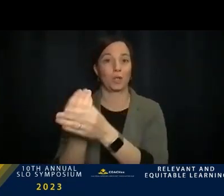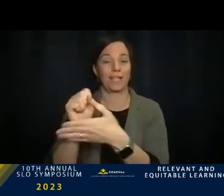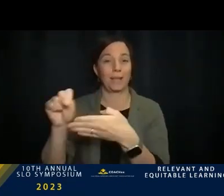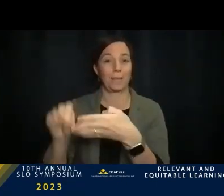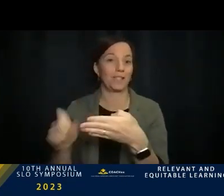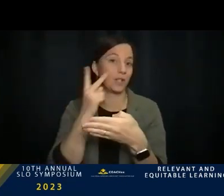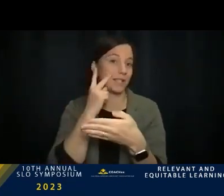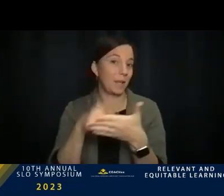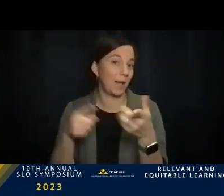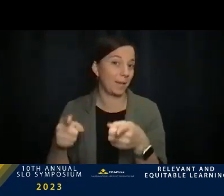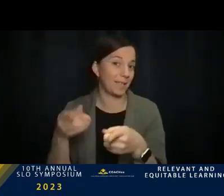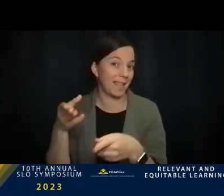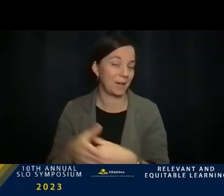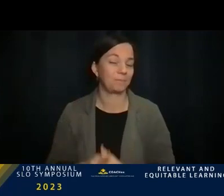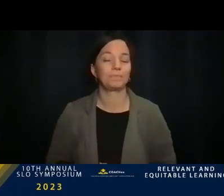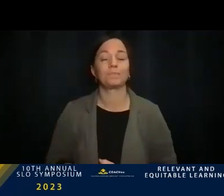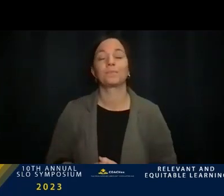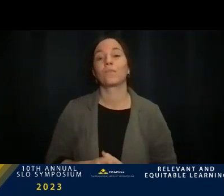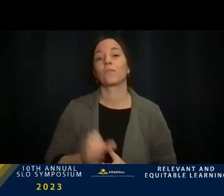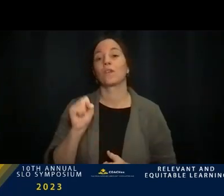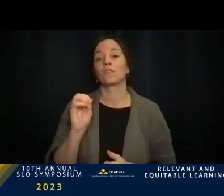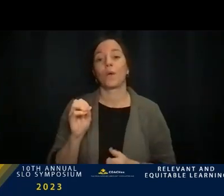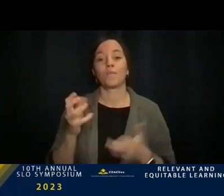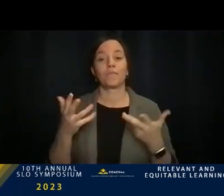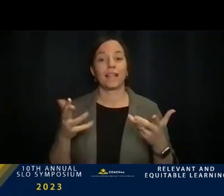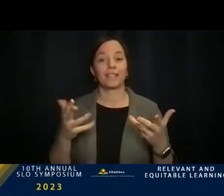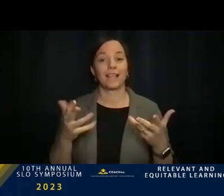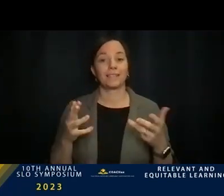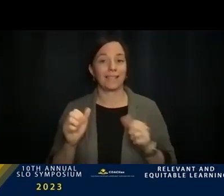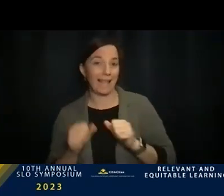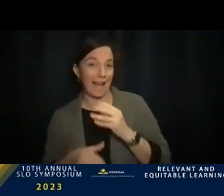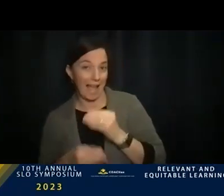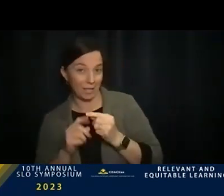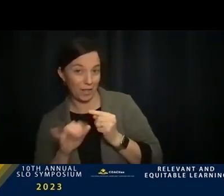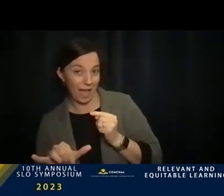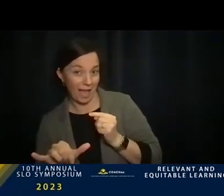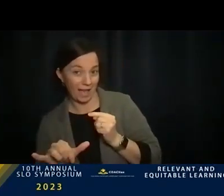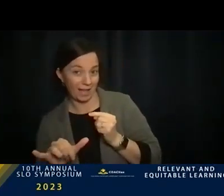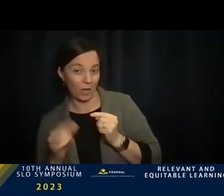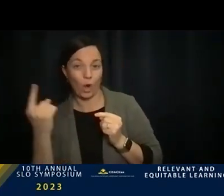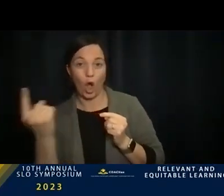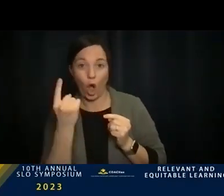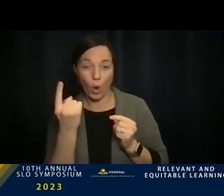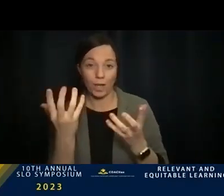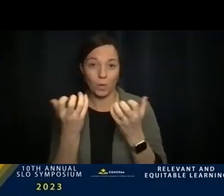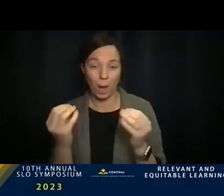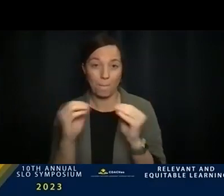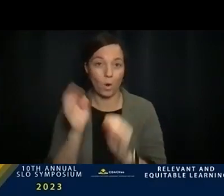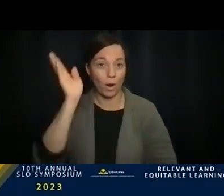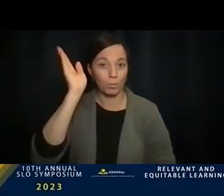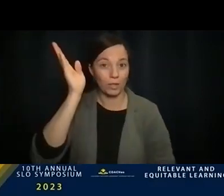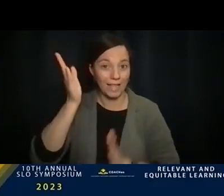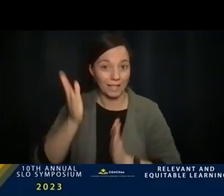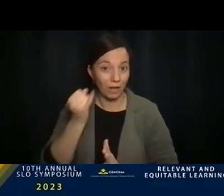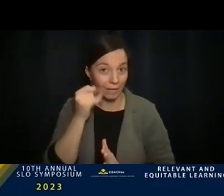that takes us. So that's where we are in terms of our. Can I add to that, Jarek? We're always looking for presenters. If you